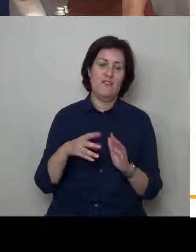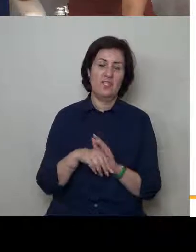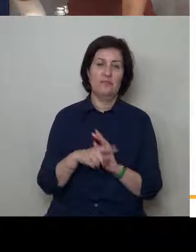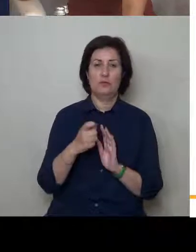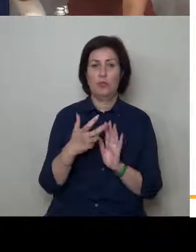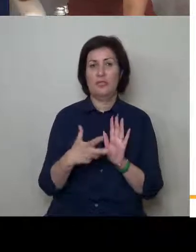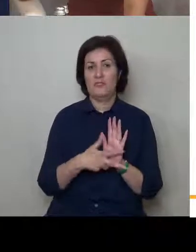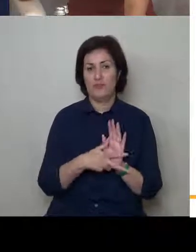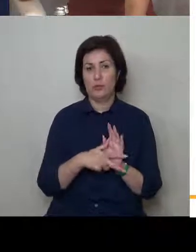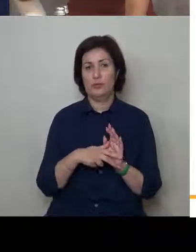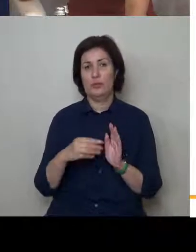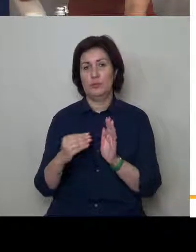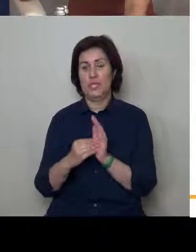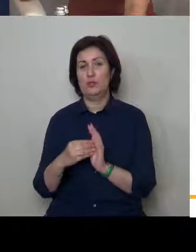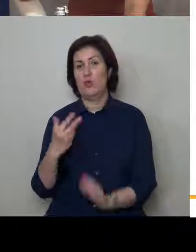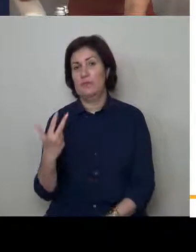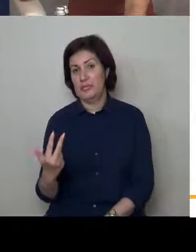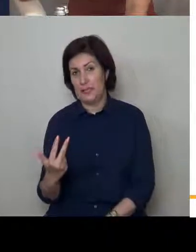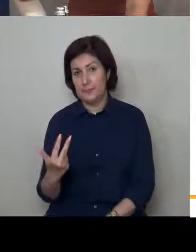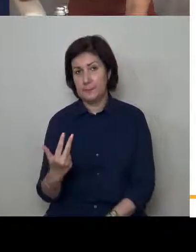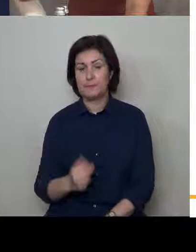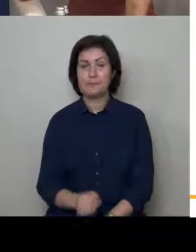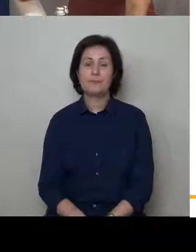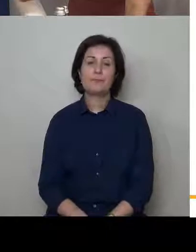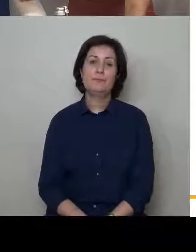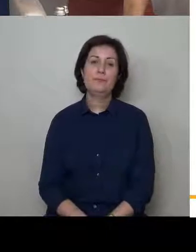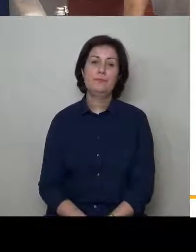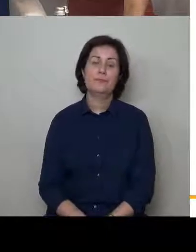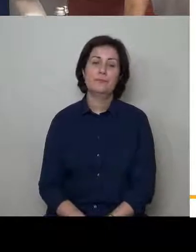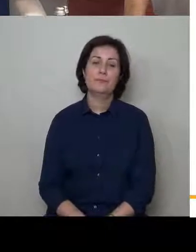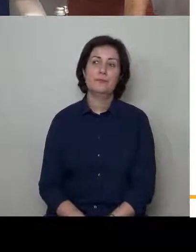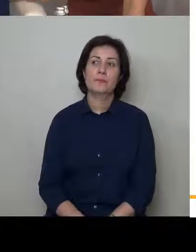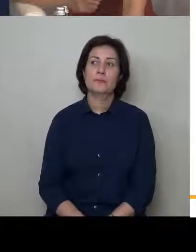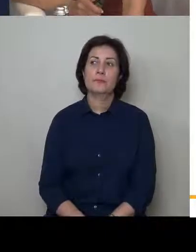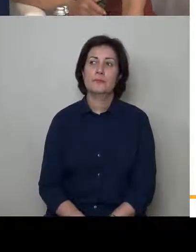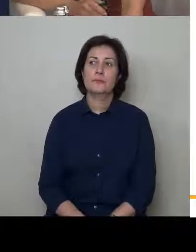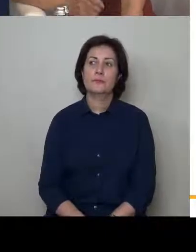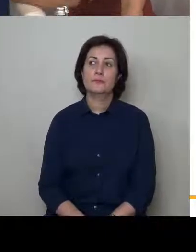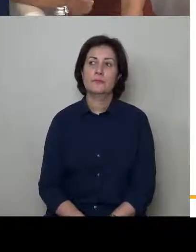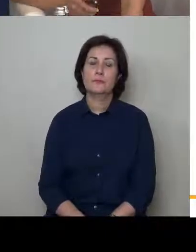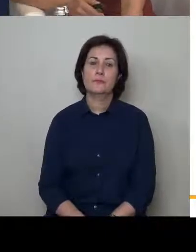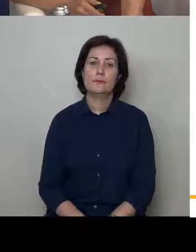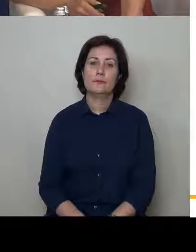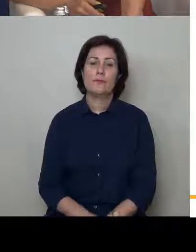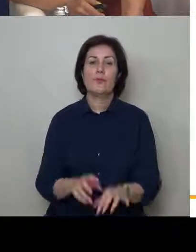Now this is part of Article 158-3.